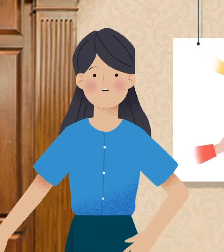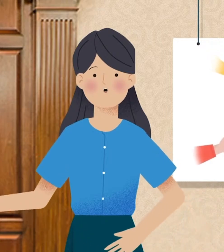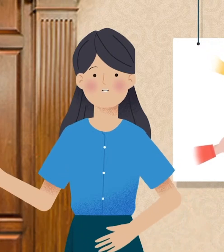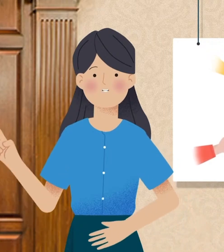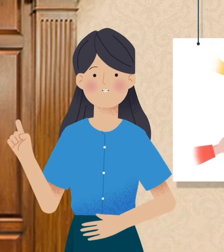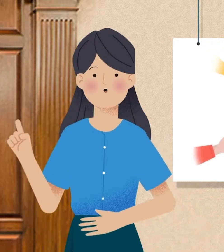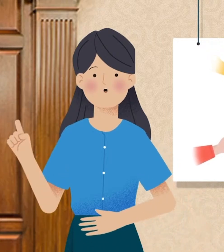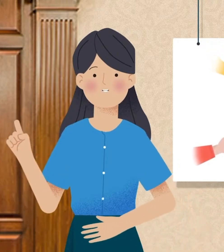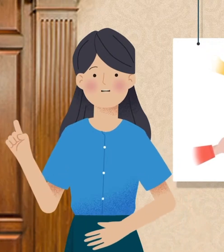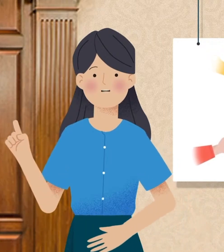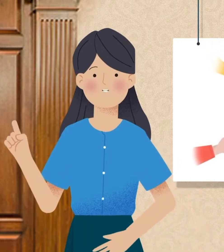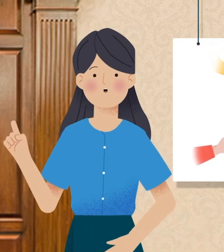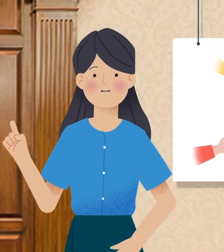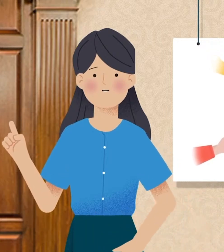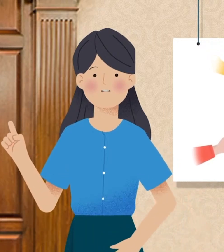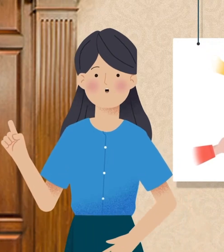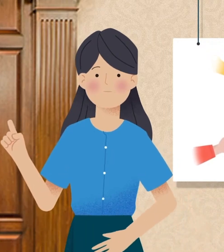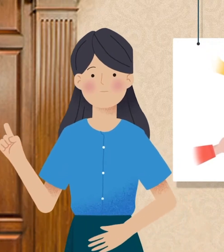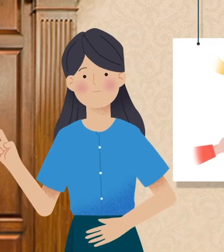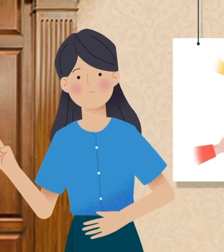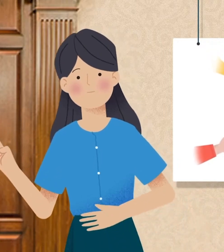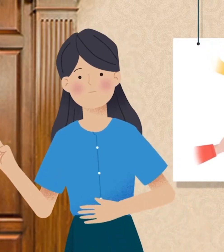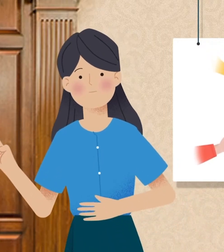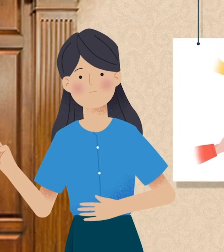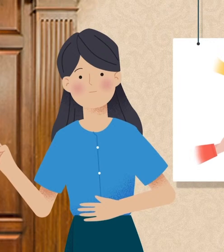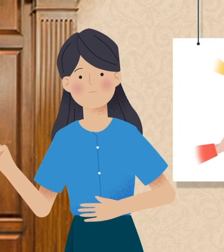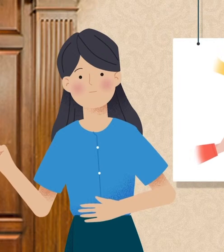sexual partners into unsafe practices.